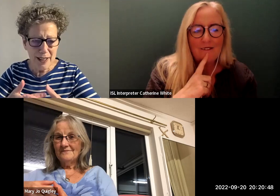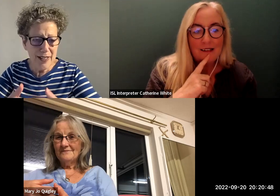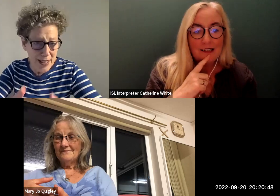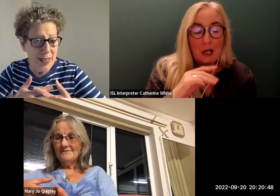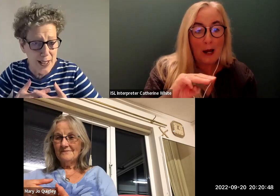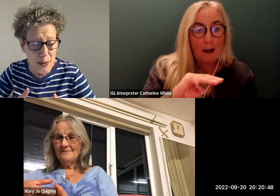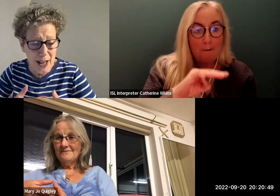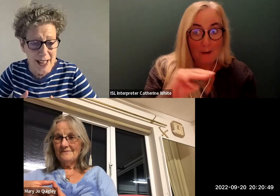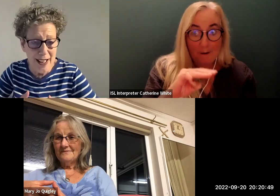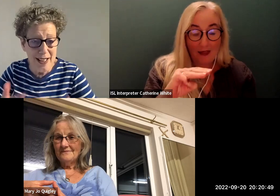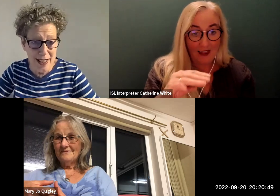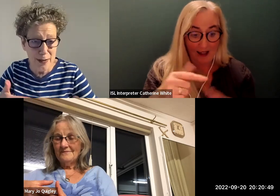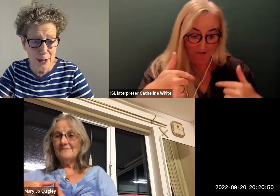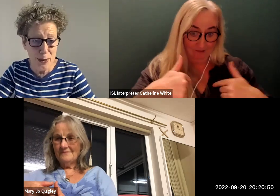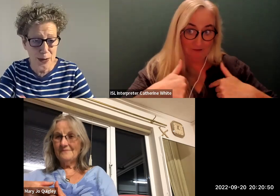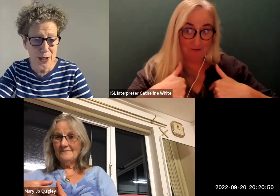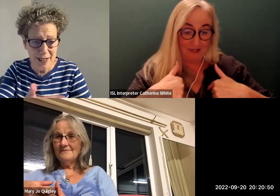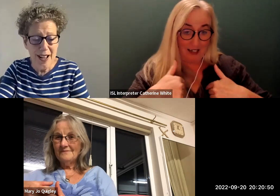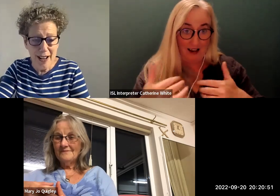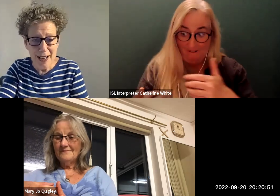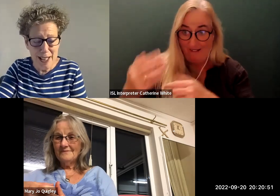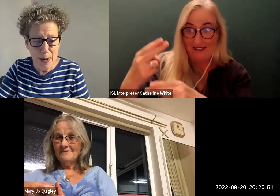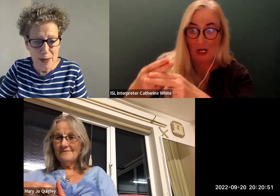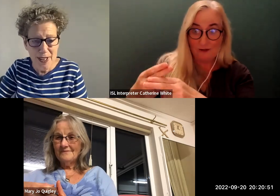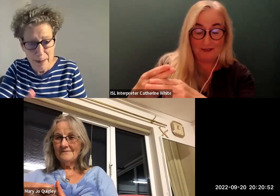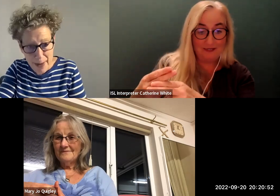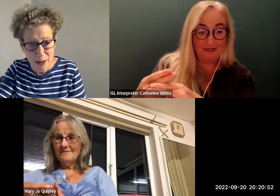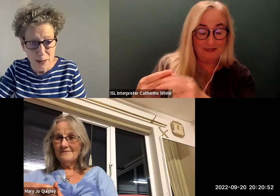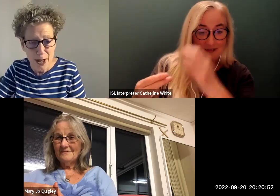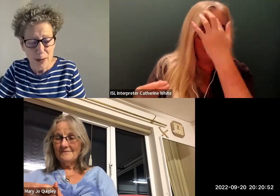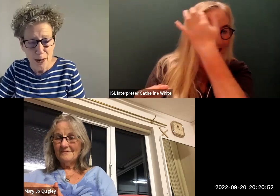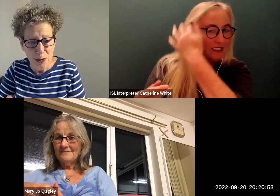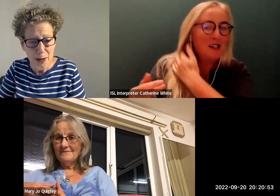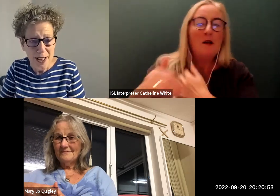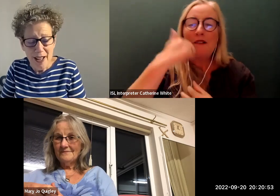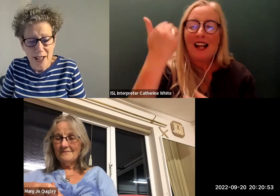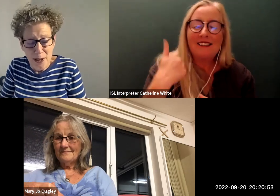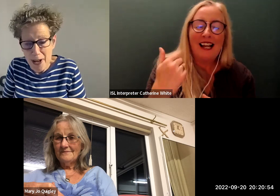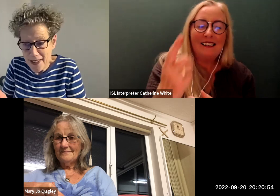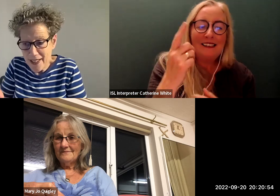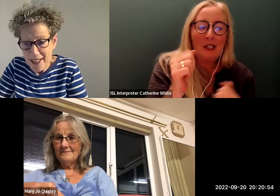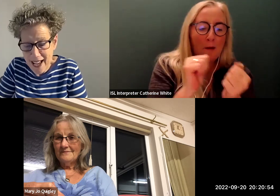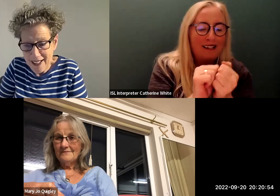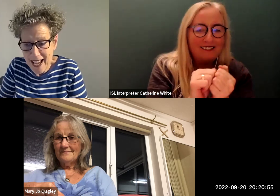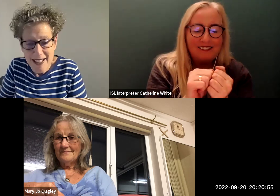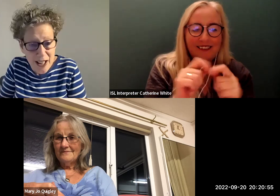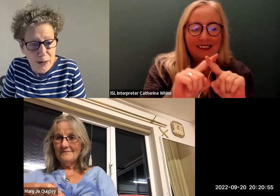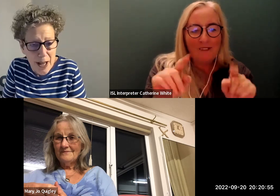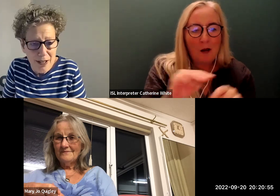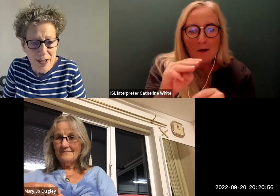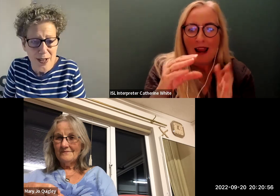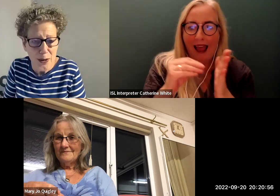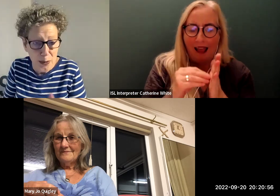like, and this is what I discovered the more that I suppose that I met different people who either had